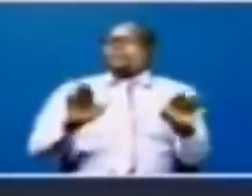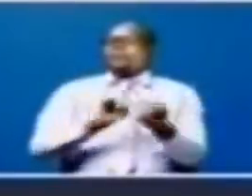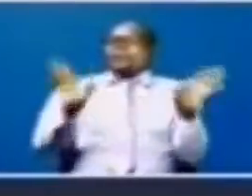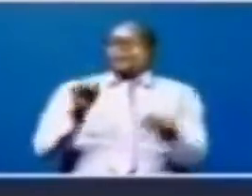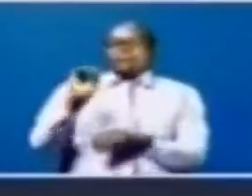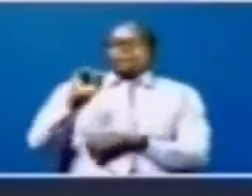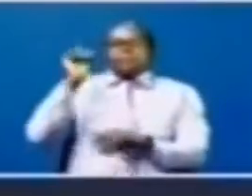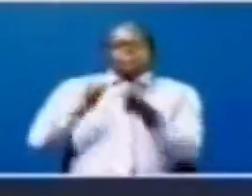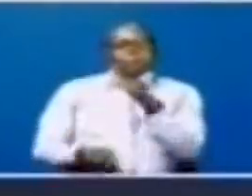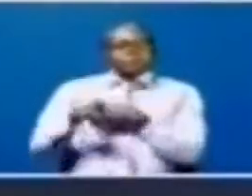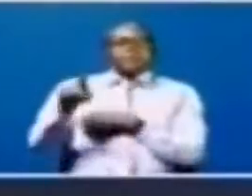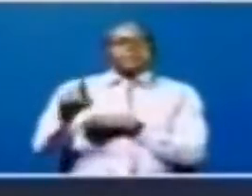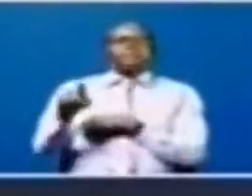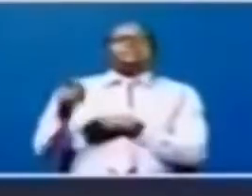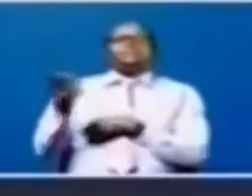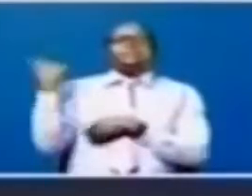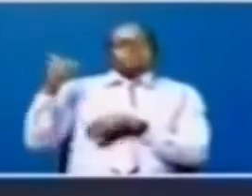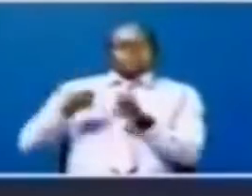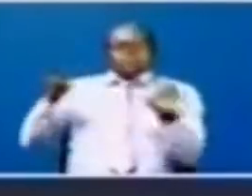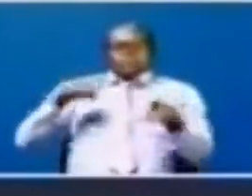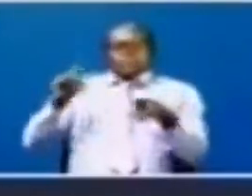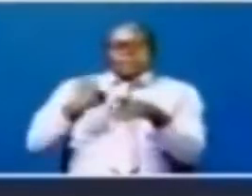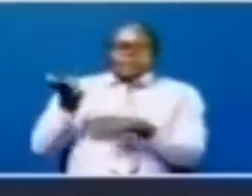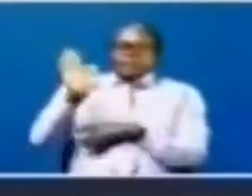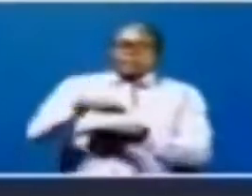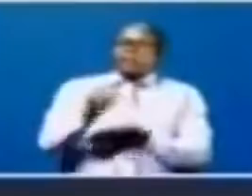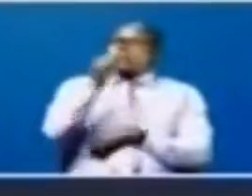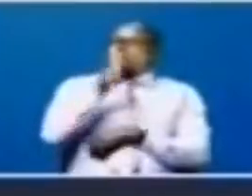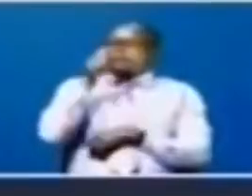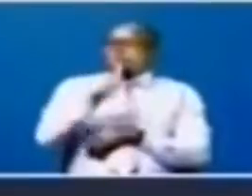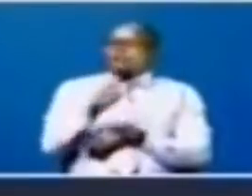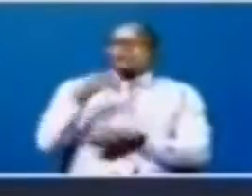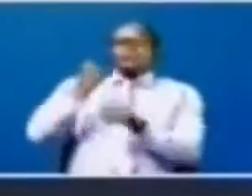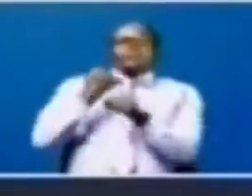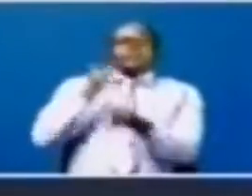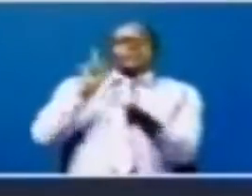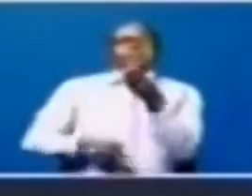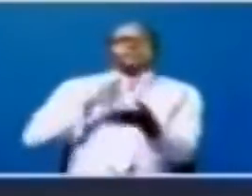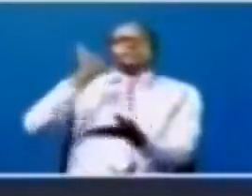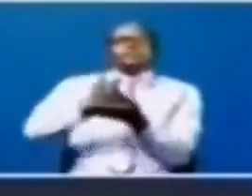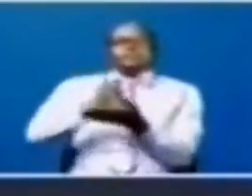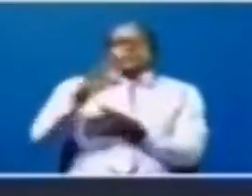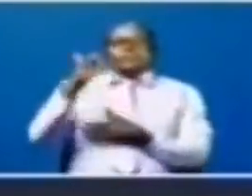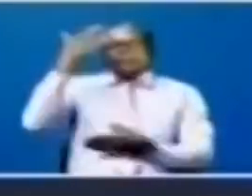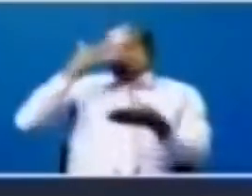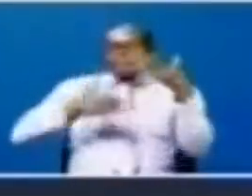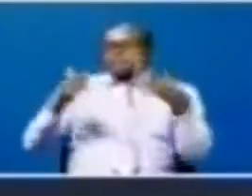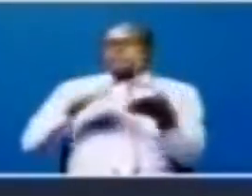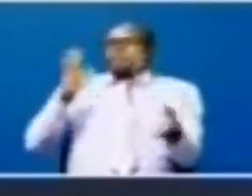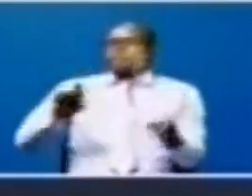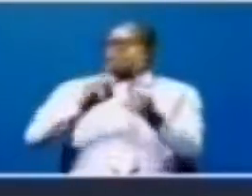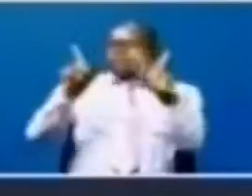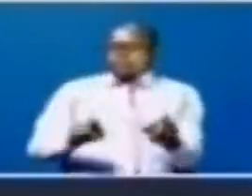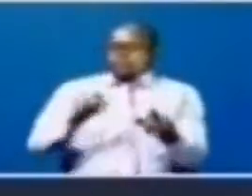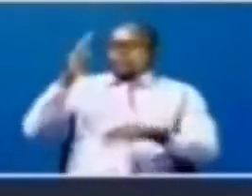the two commissioners who left publicly but returned silently were doing at the offices, but their presence has raised more